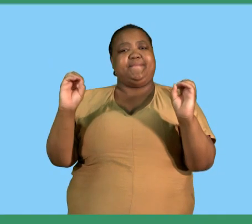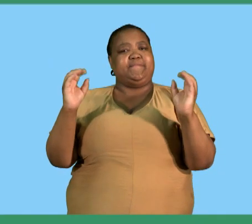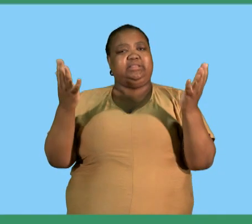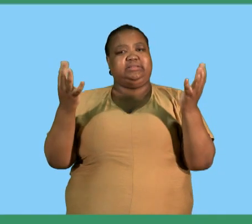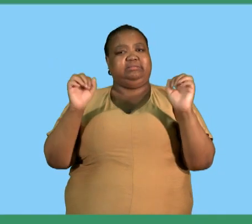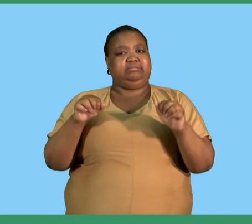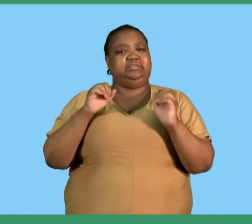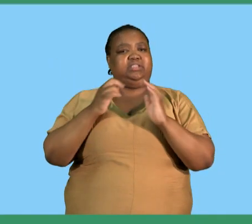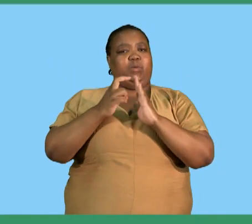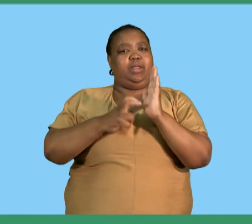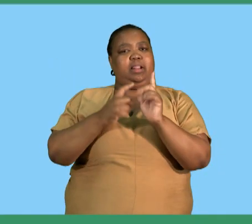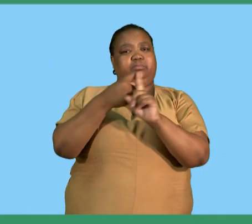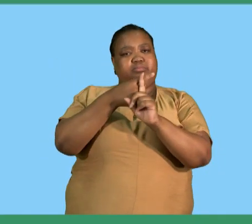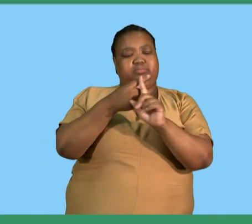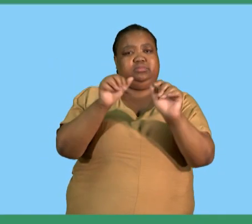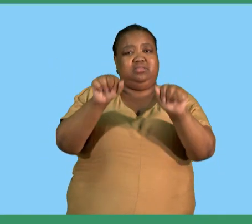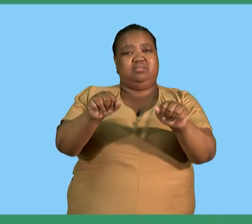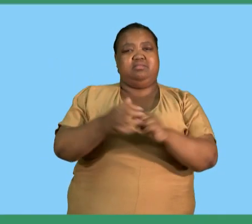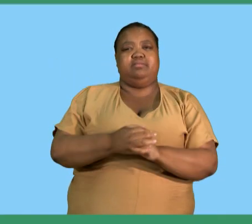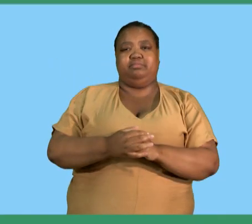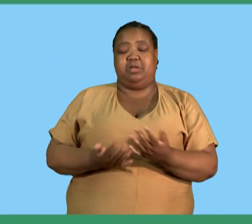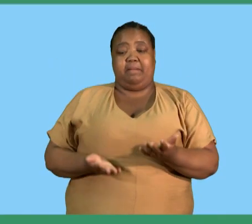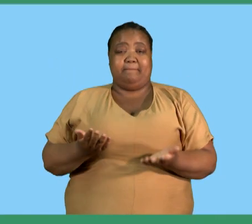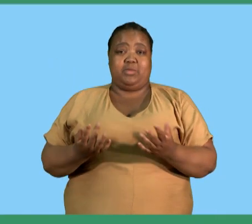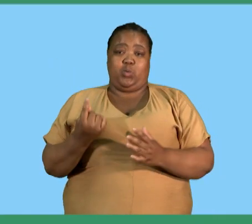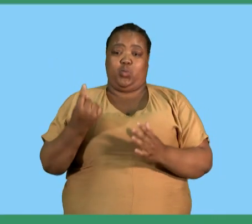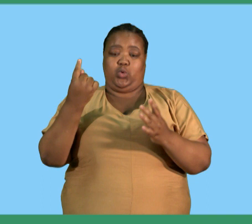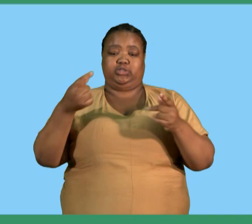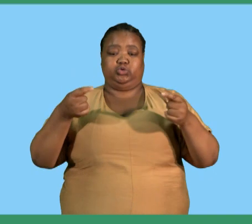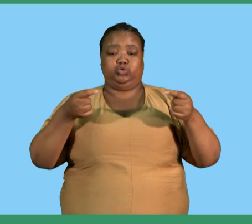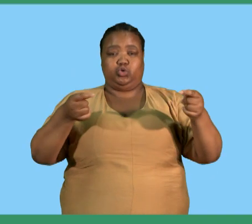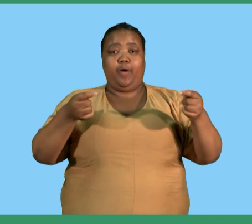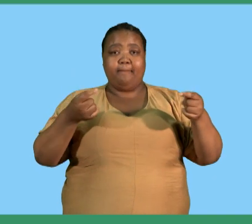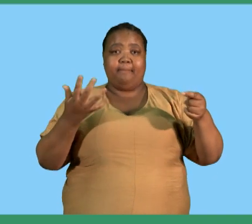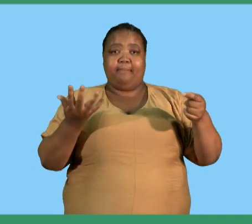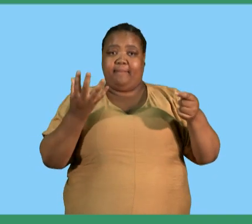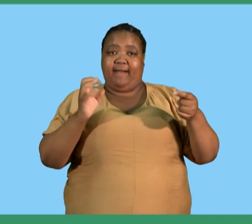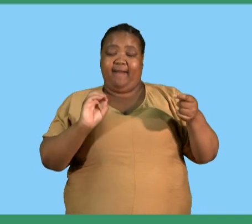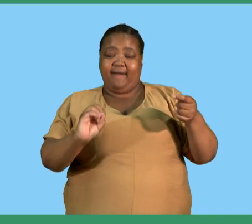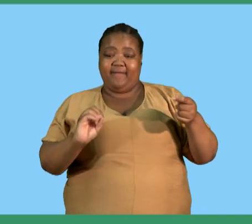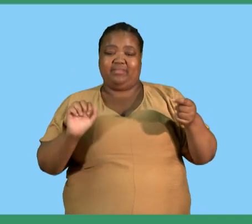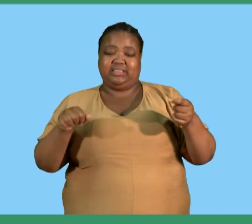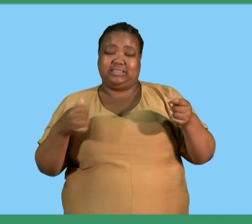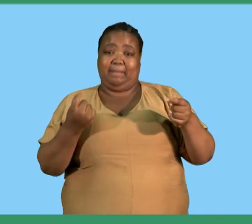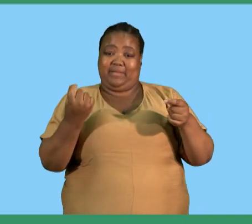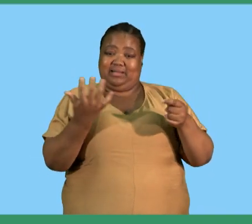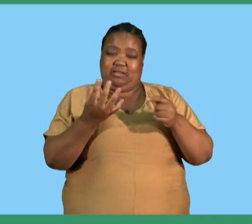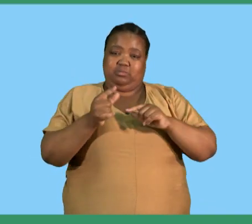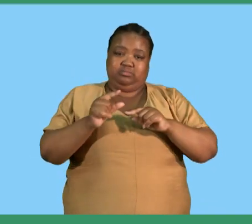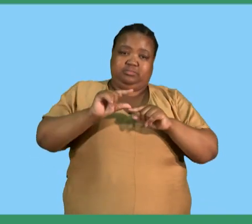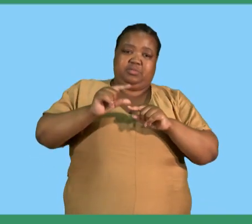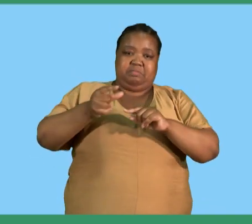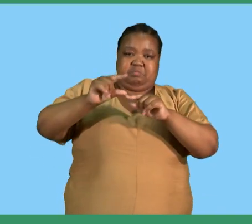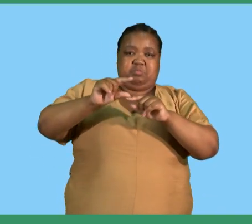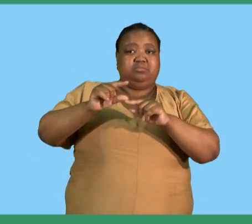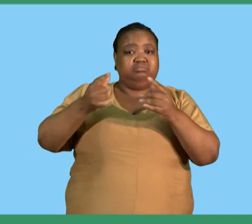may form monopolies, meaning only one supplier in the rural areas, and increase their prices unilaterally. What does that